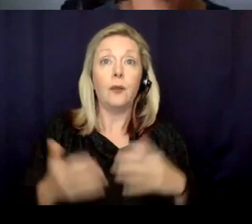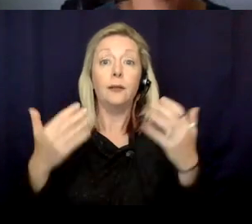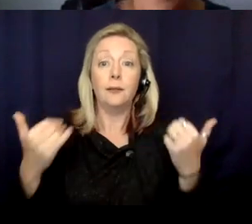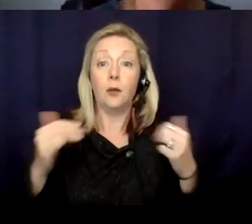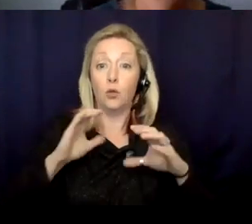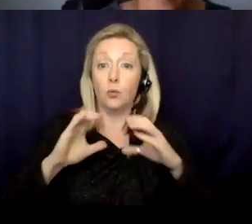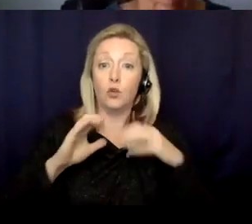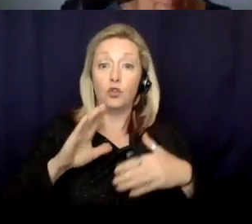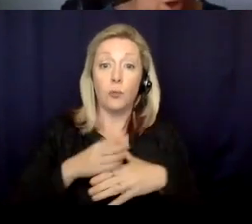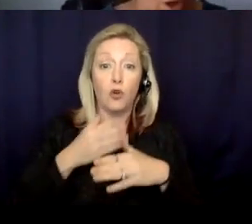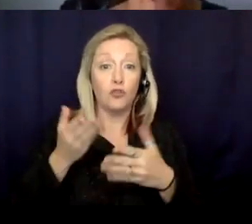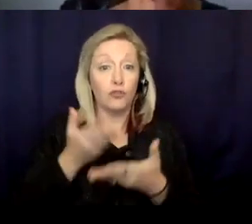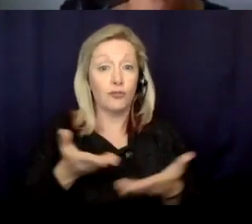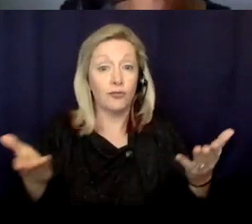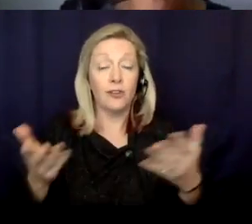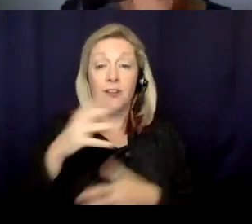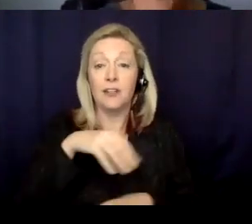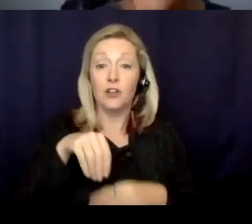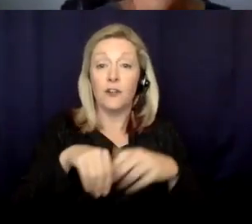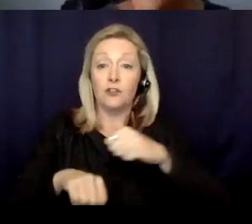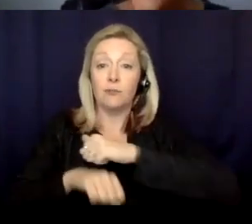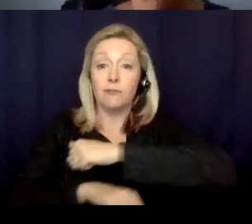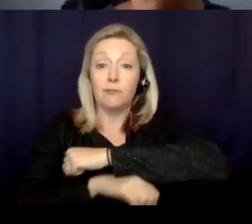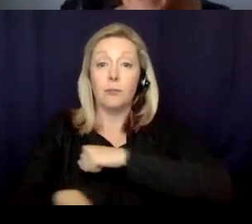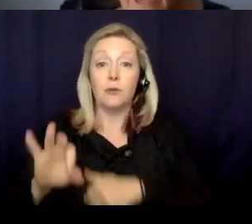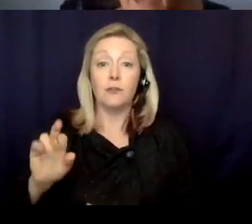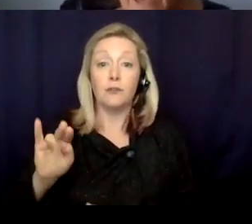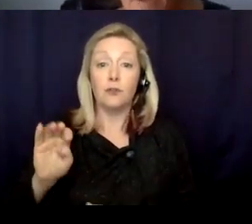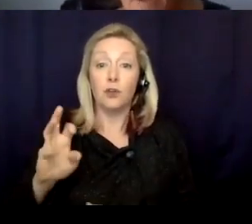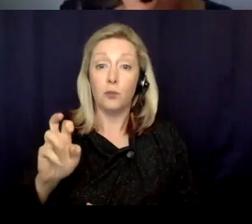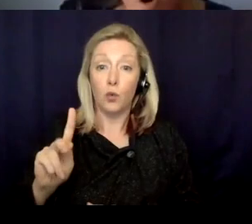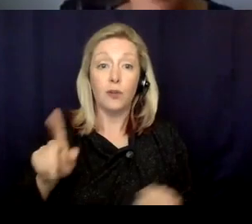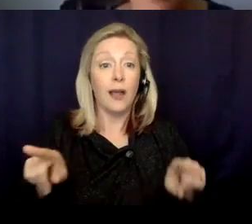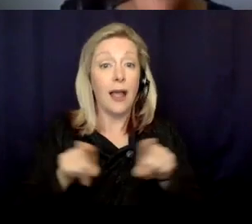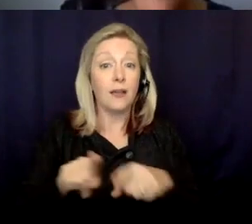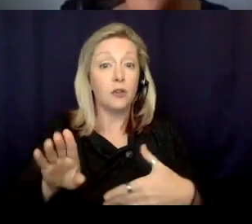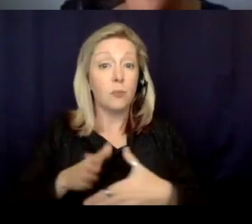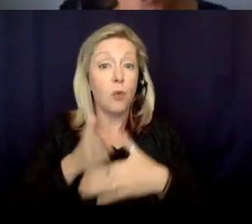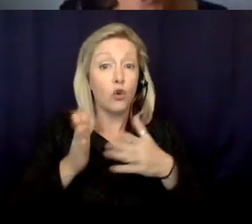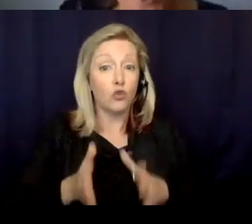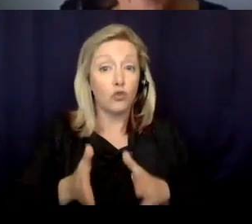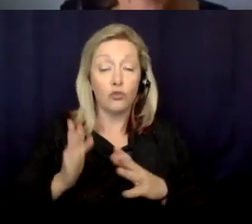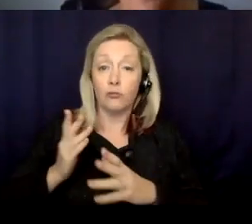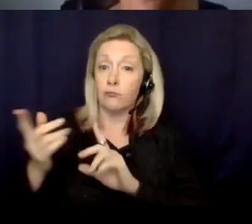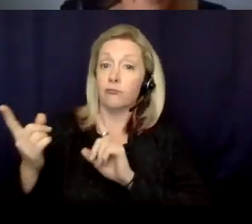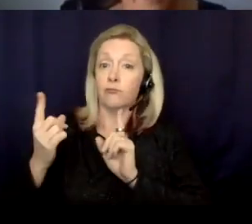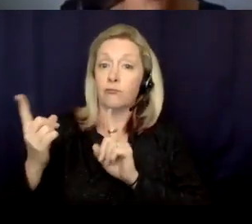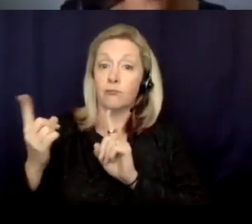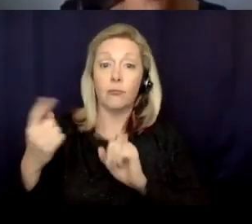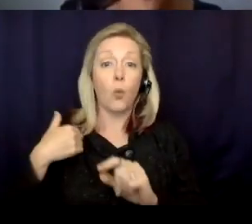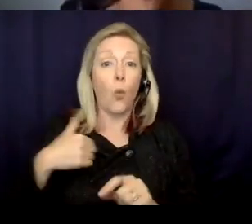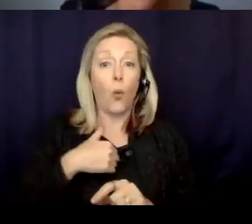partners, intervention framework. We as the partners need to determine the